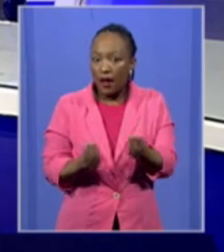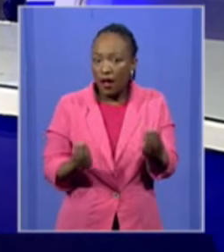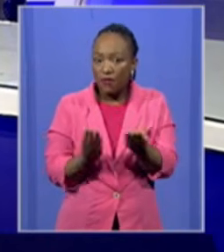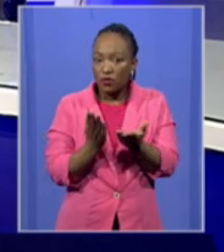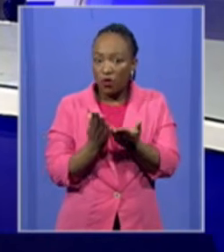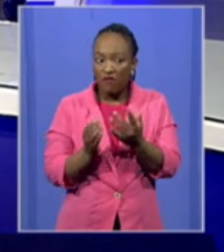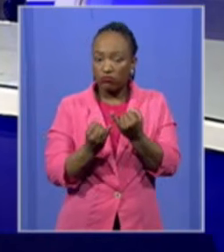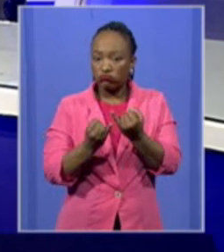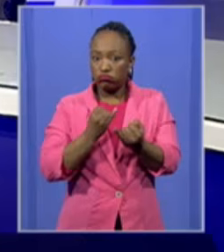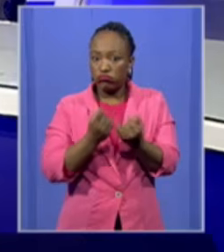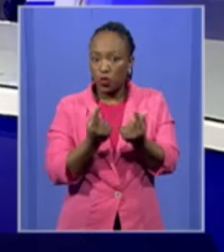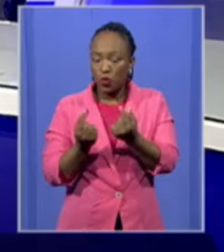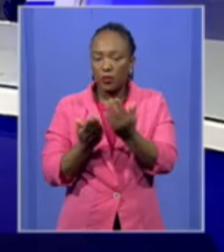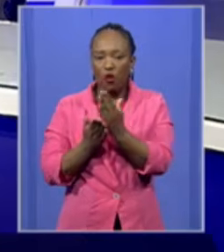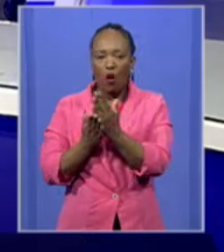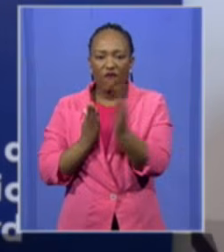thobalano.